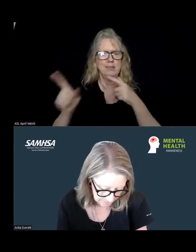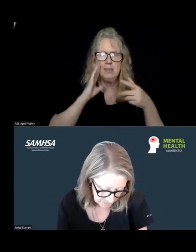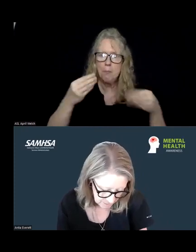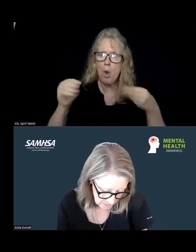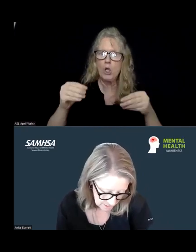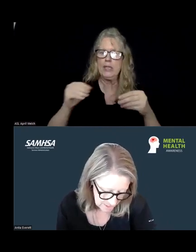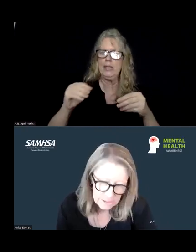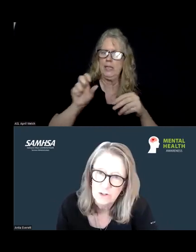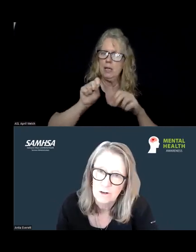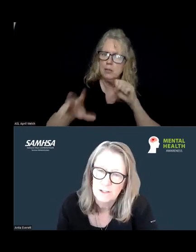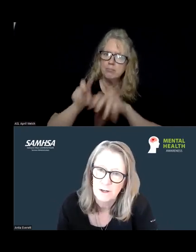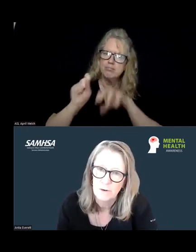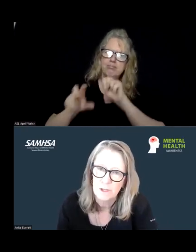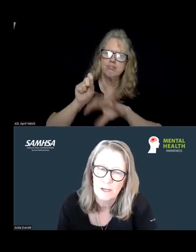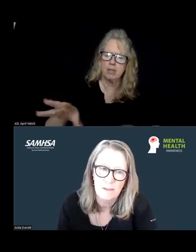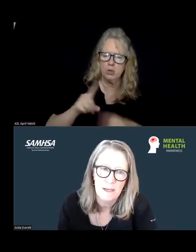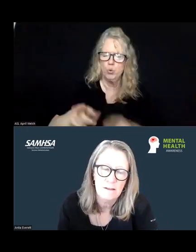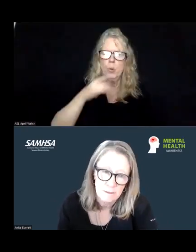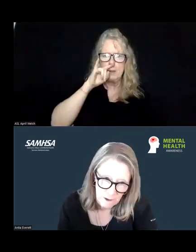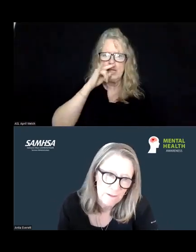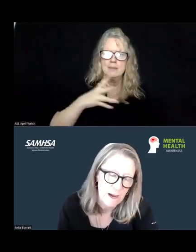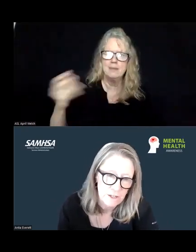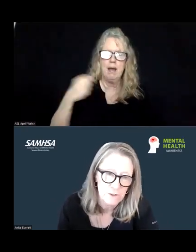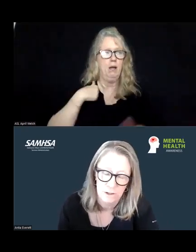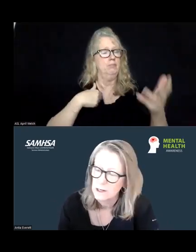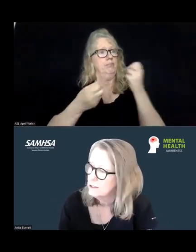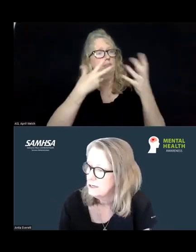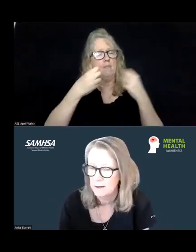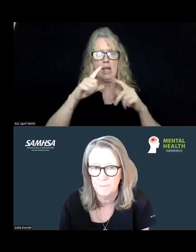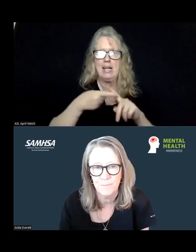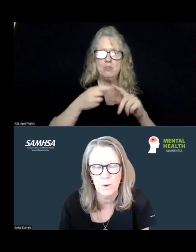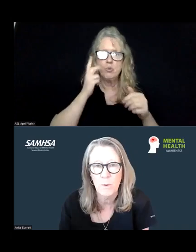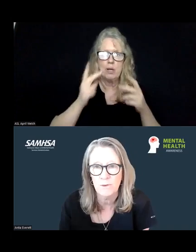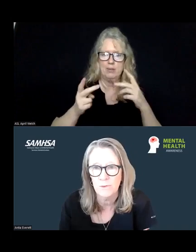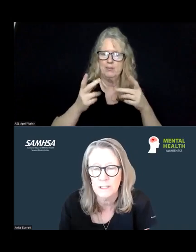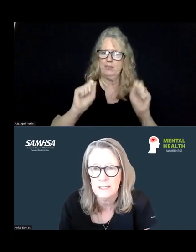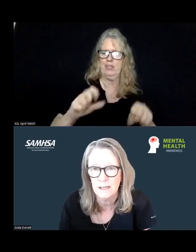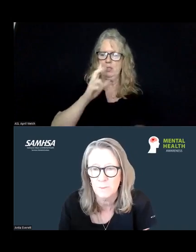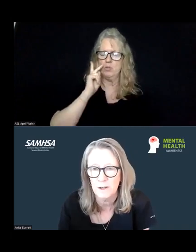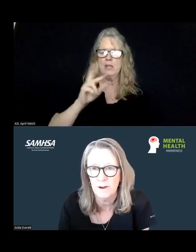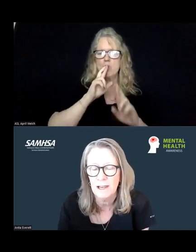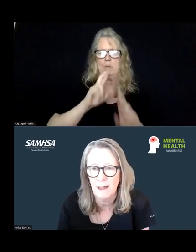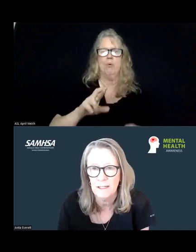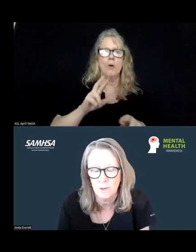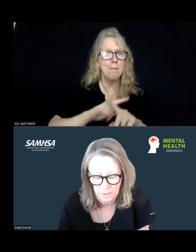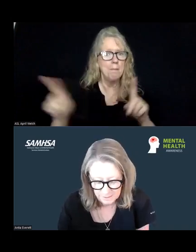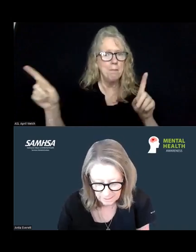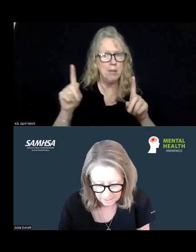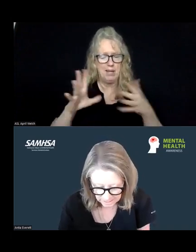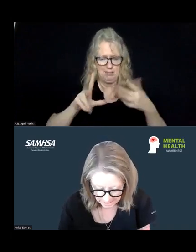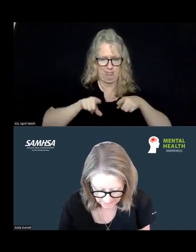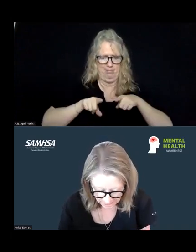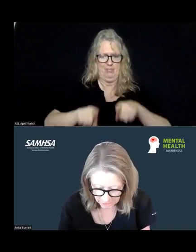to enhance children. And so I'll invite you to sort of look at the report for full details, but they're very aligned with